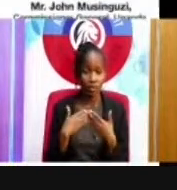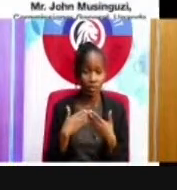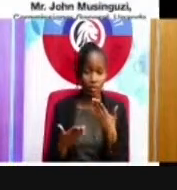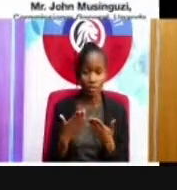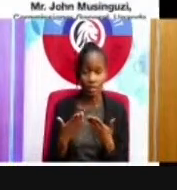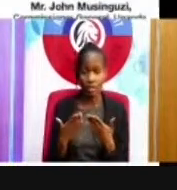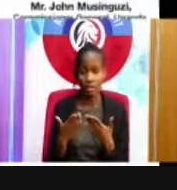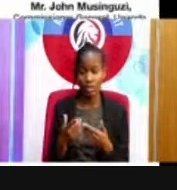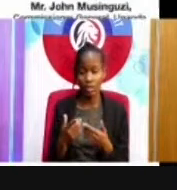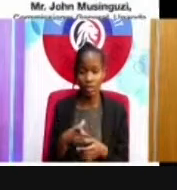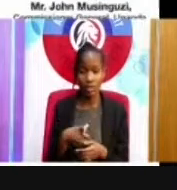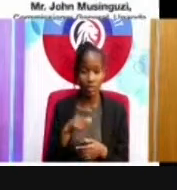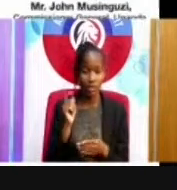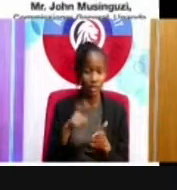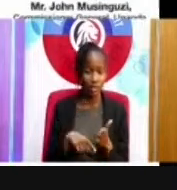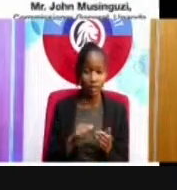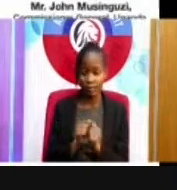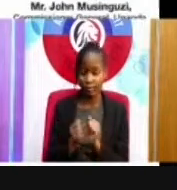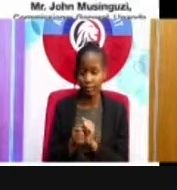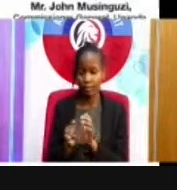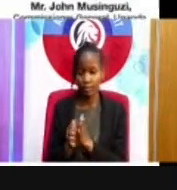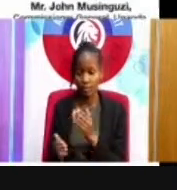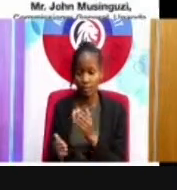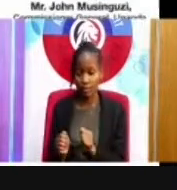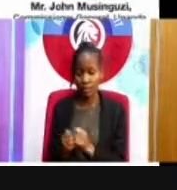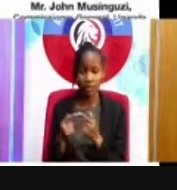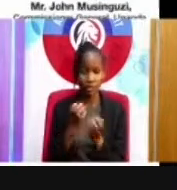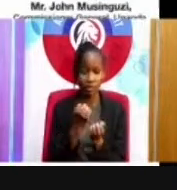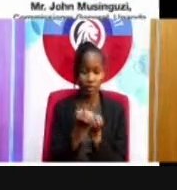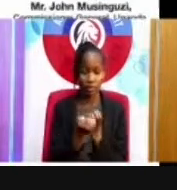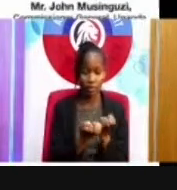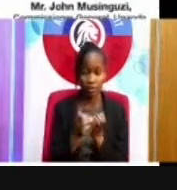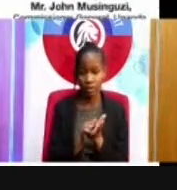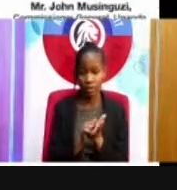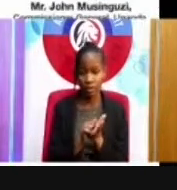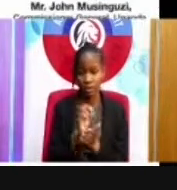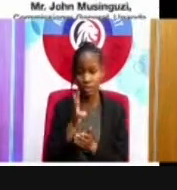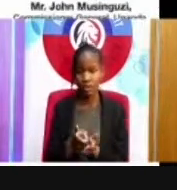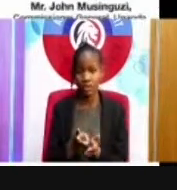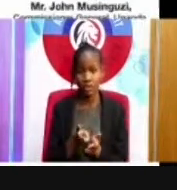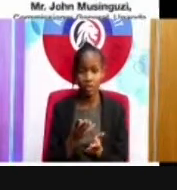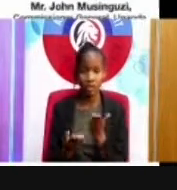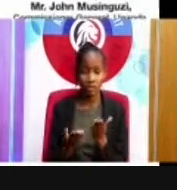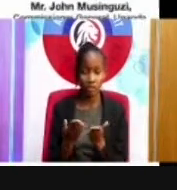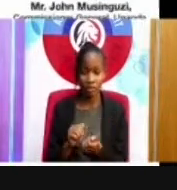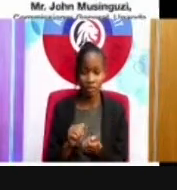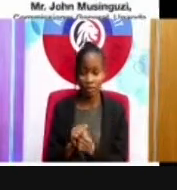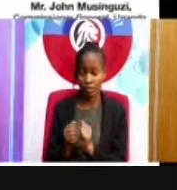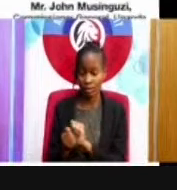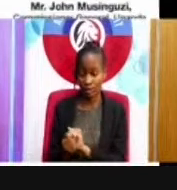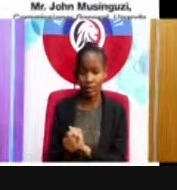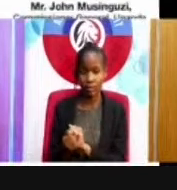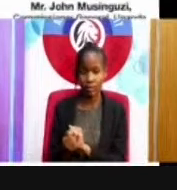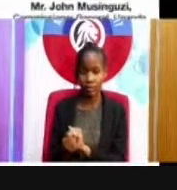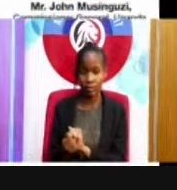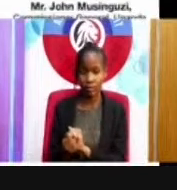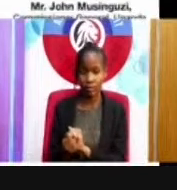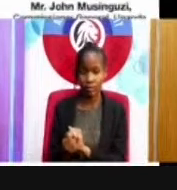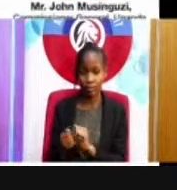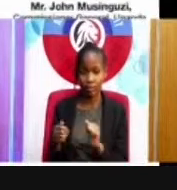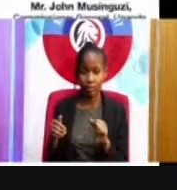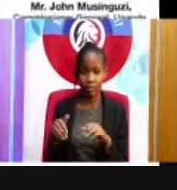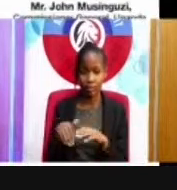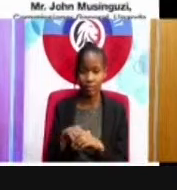that may have happened in the economy that may necessitate a change in the target setting. So we're